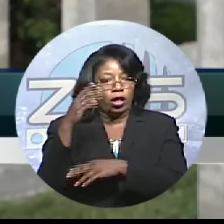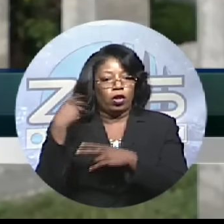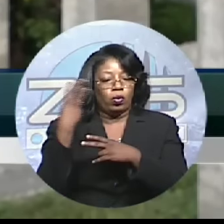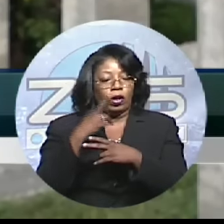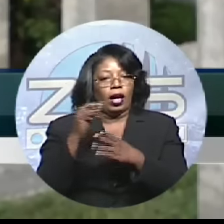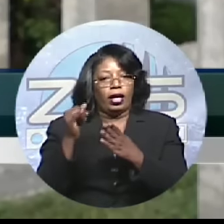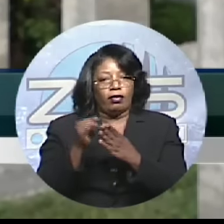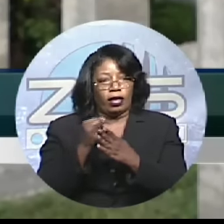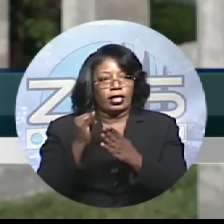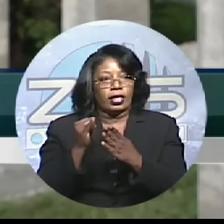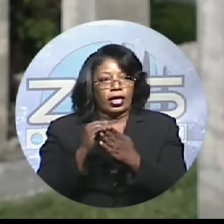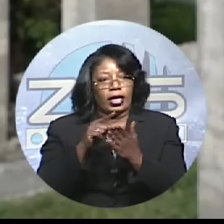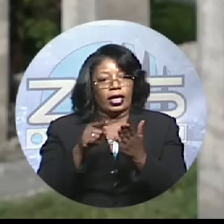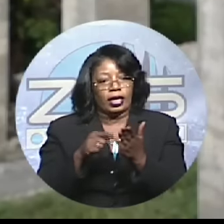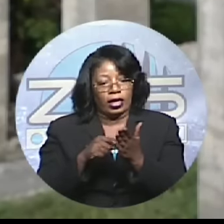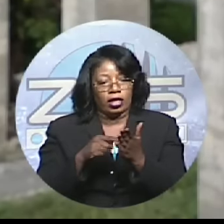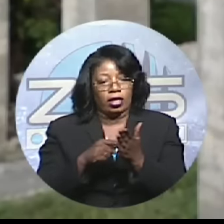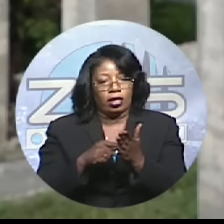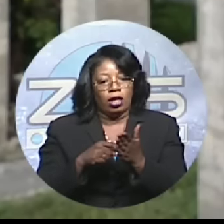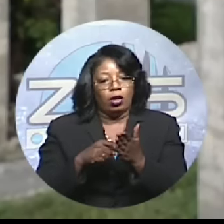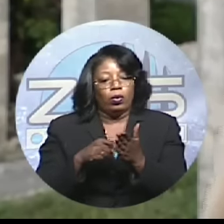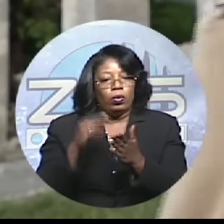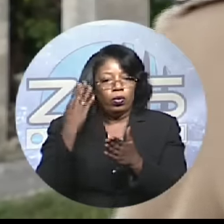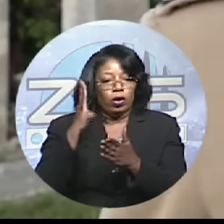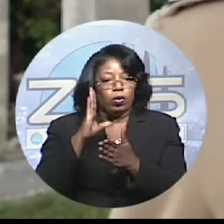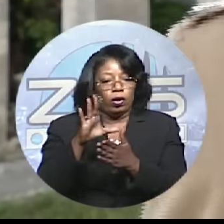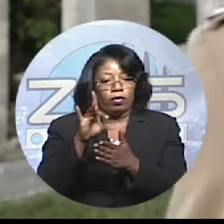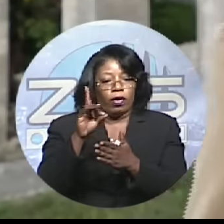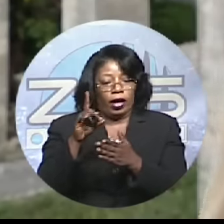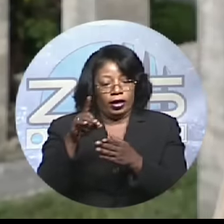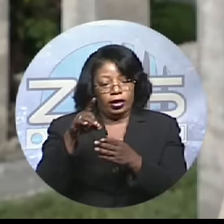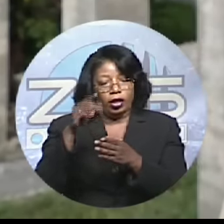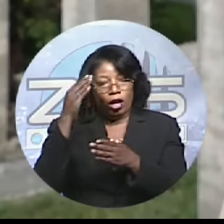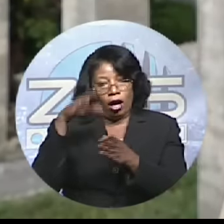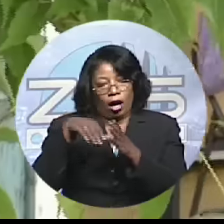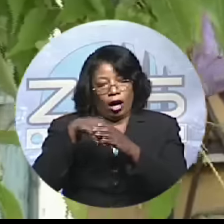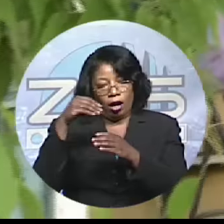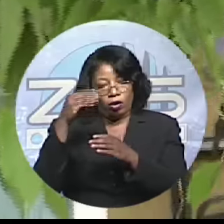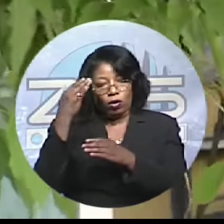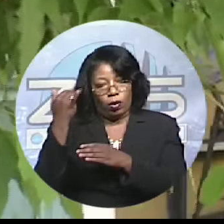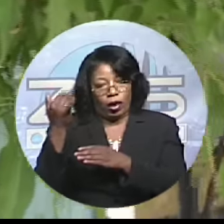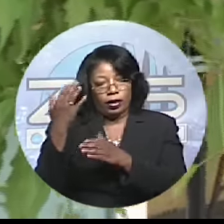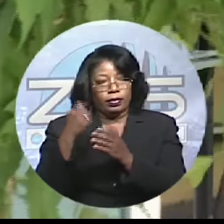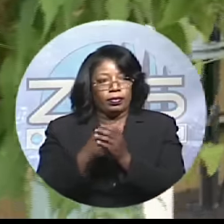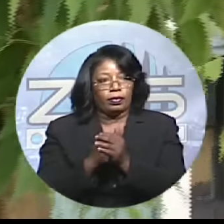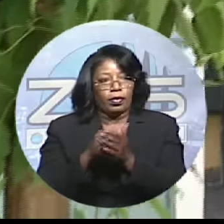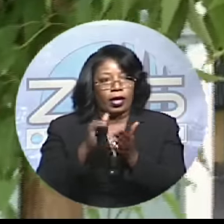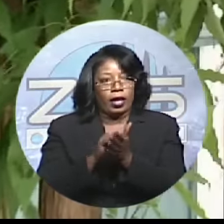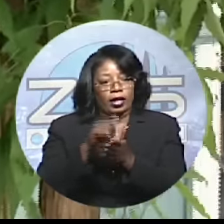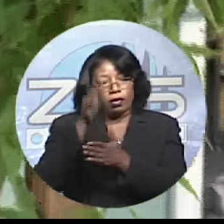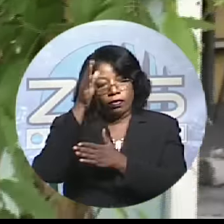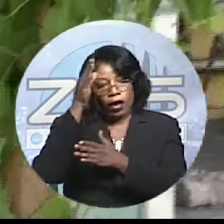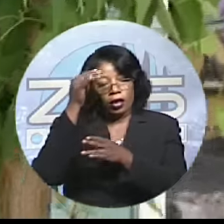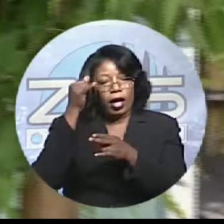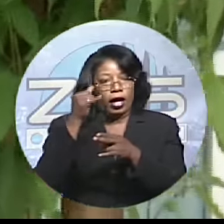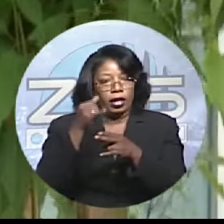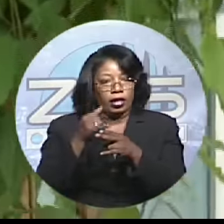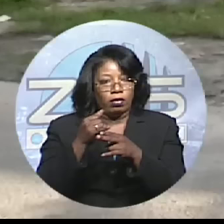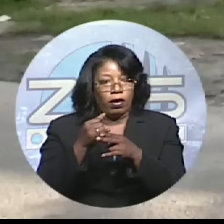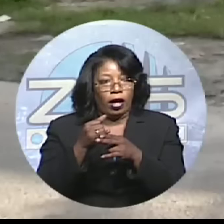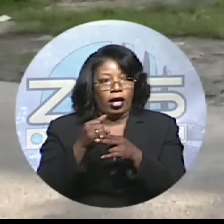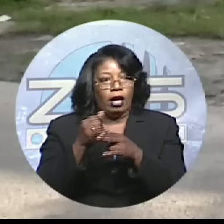investigations, and an autopsy will definitely have to be performed to determine the exact cause of death. And that father of two was identified by